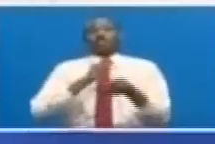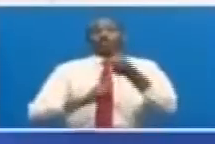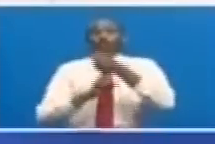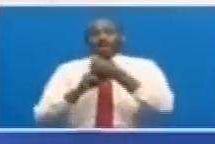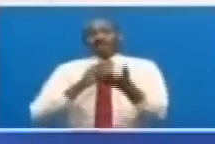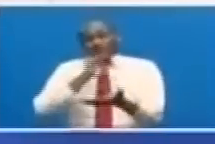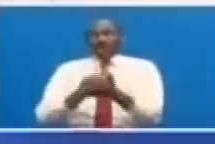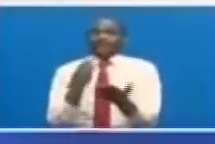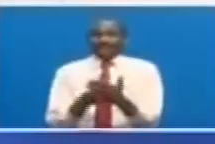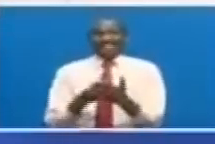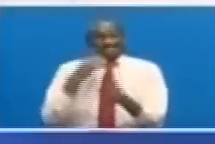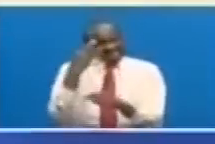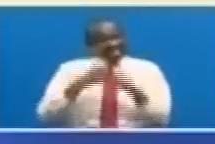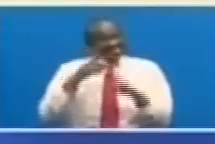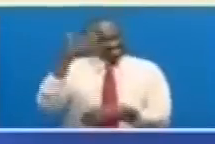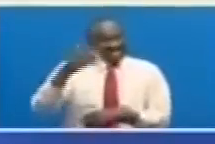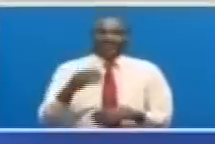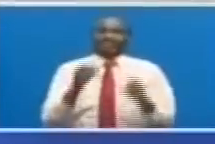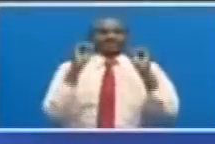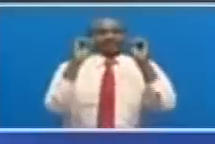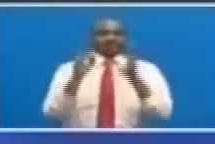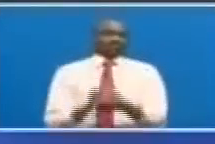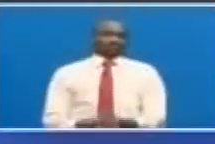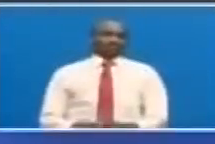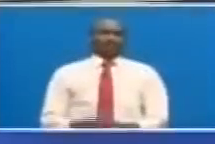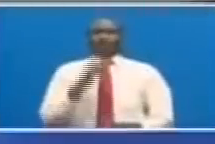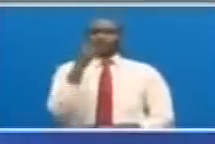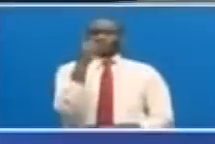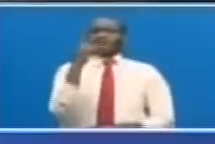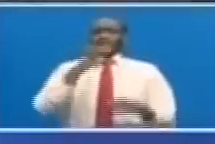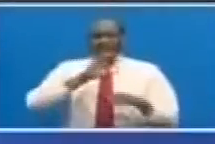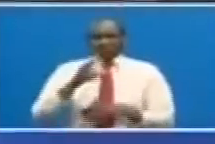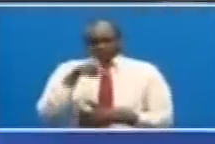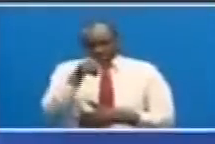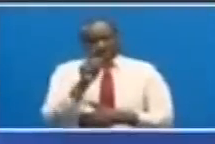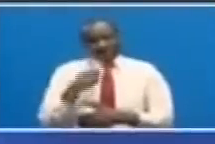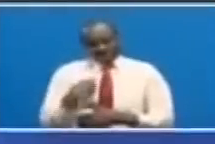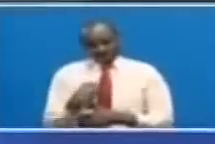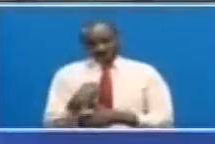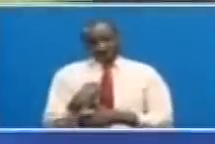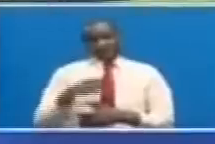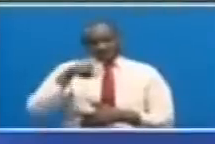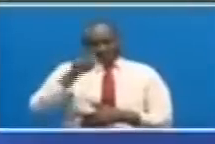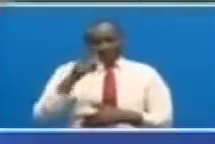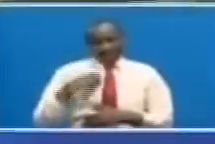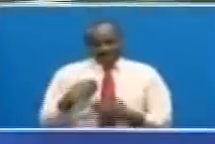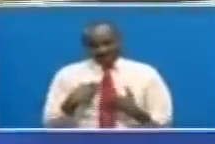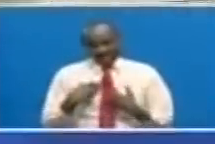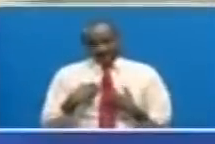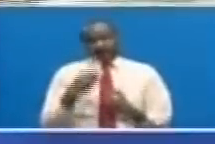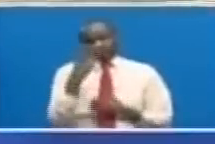the next 3 years, we'll be going to zero. 21 counties in Kenya, close to half of the counties, have coverage